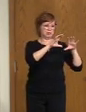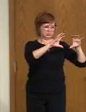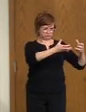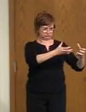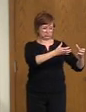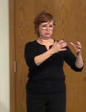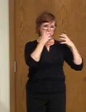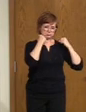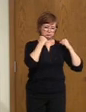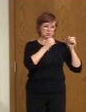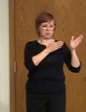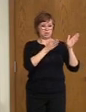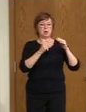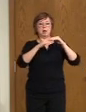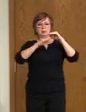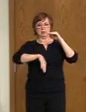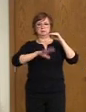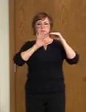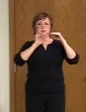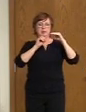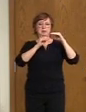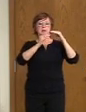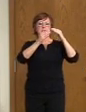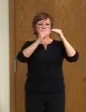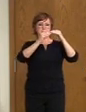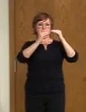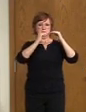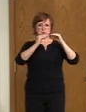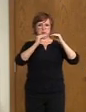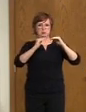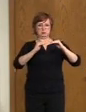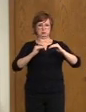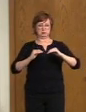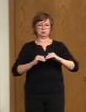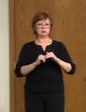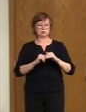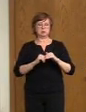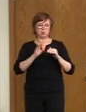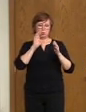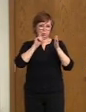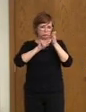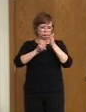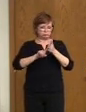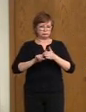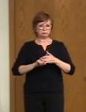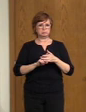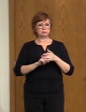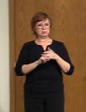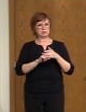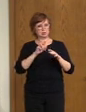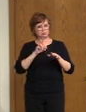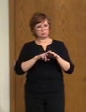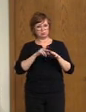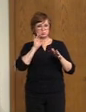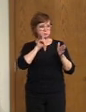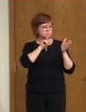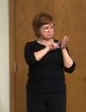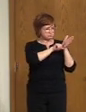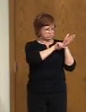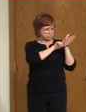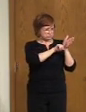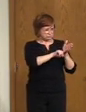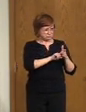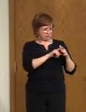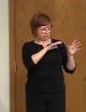people with underlying risk factors get vaccinated. Obviously, we'll be watching closely the vaccine effectiveness in populations as they get